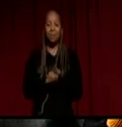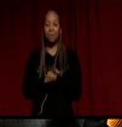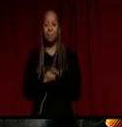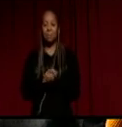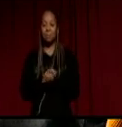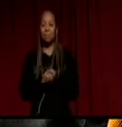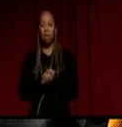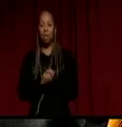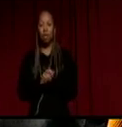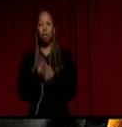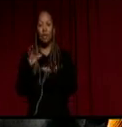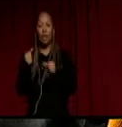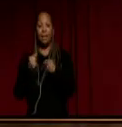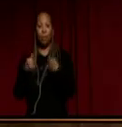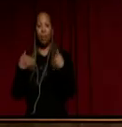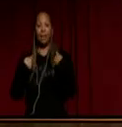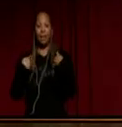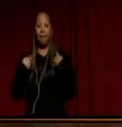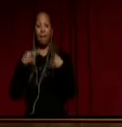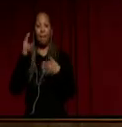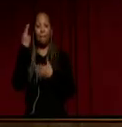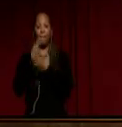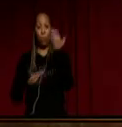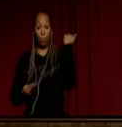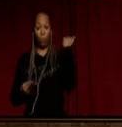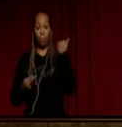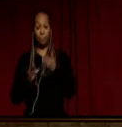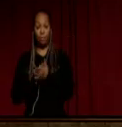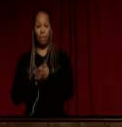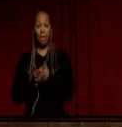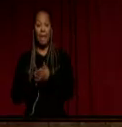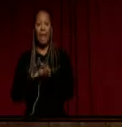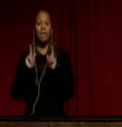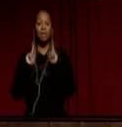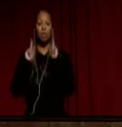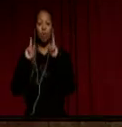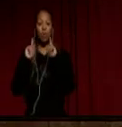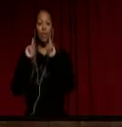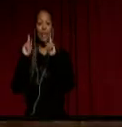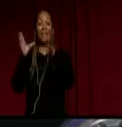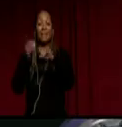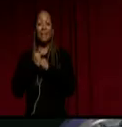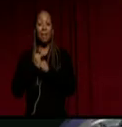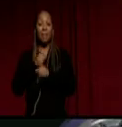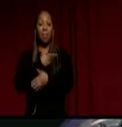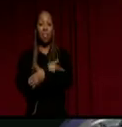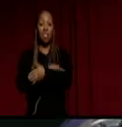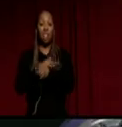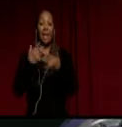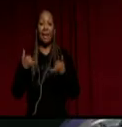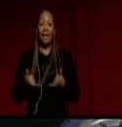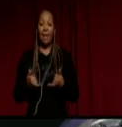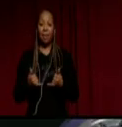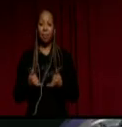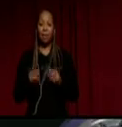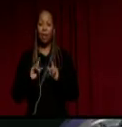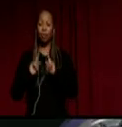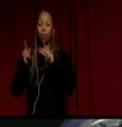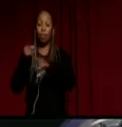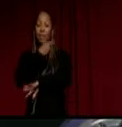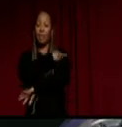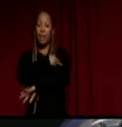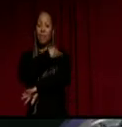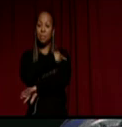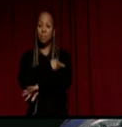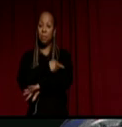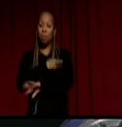You hear that? You can get both. You hear that? You better get the flu shot now, because he's saying that when the second wave comes, you'll have to go into a hospital